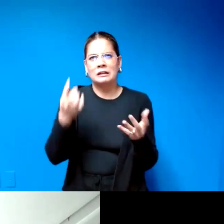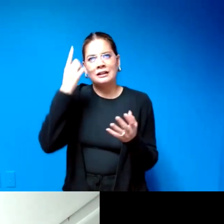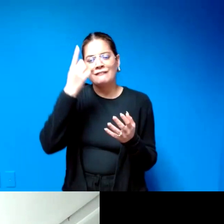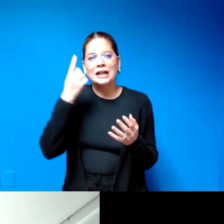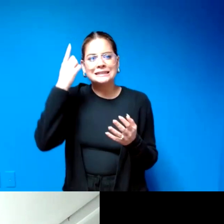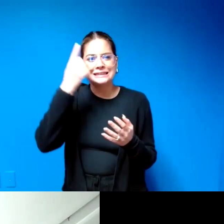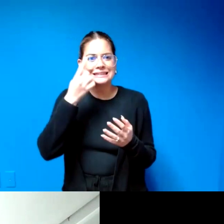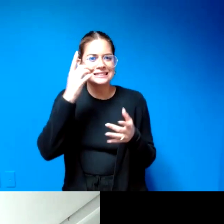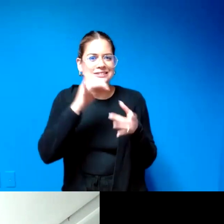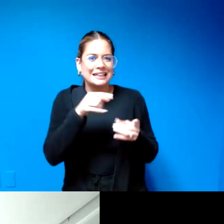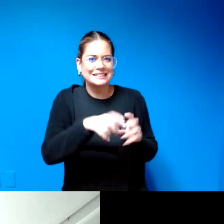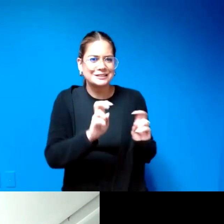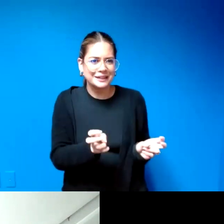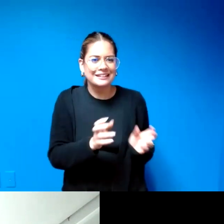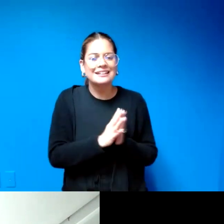this.